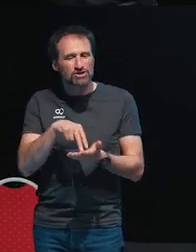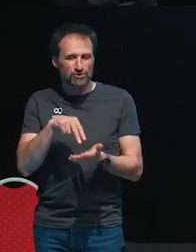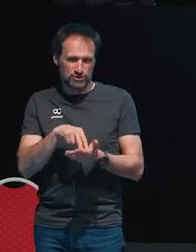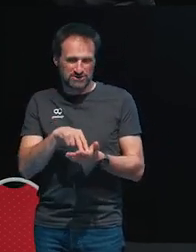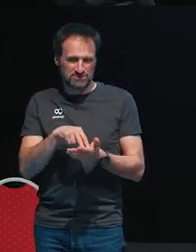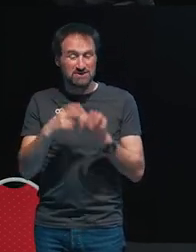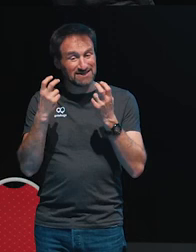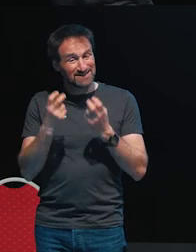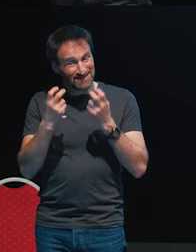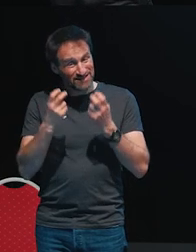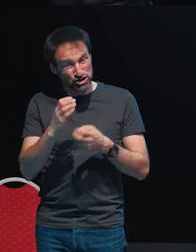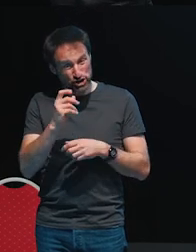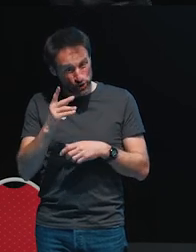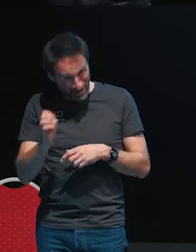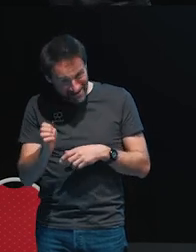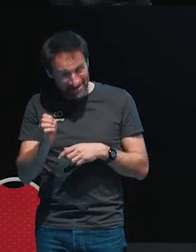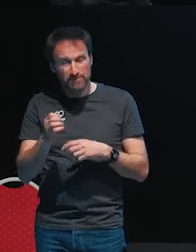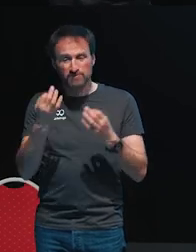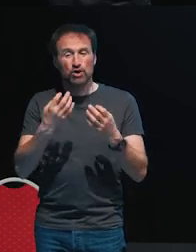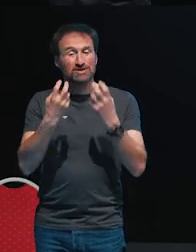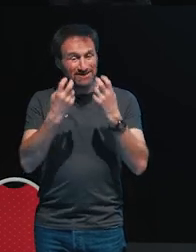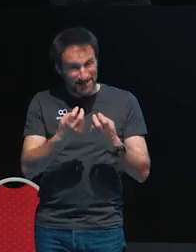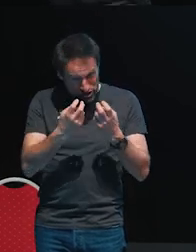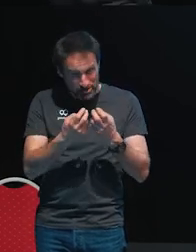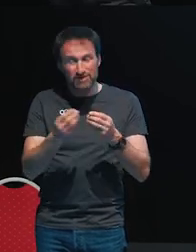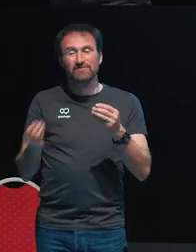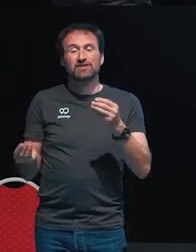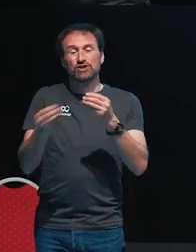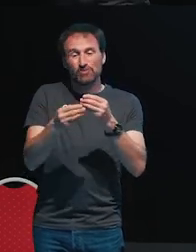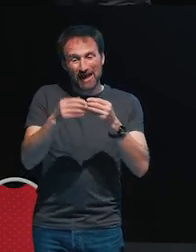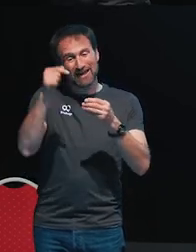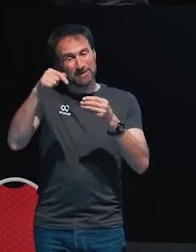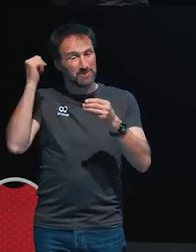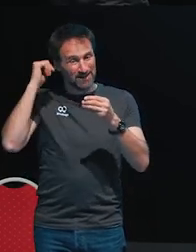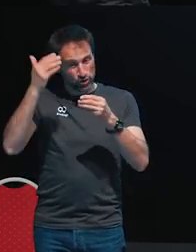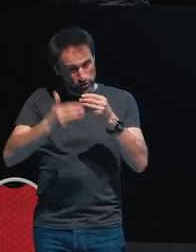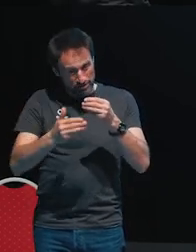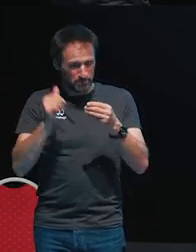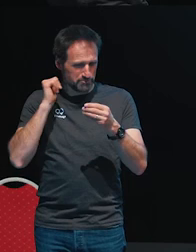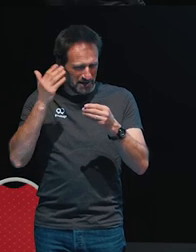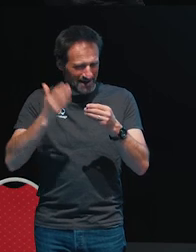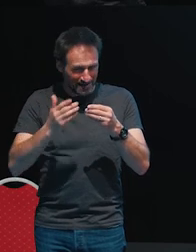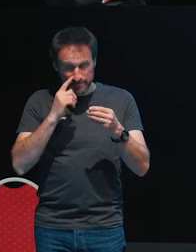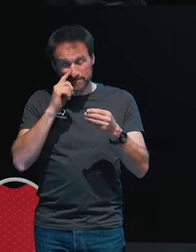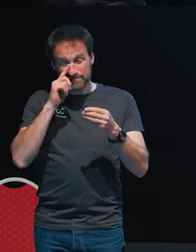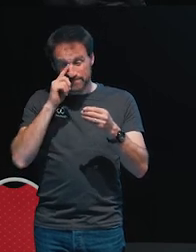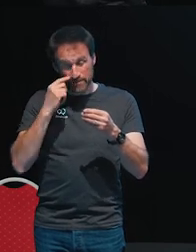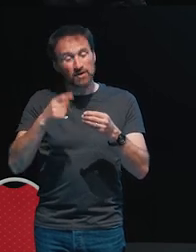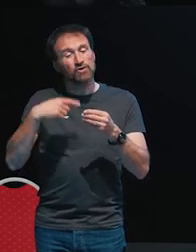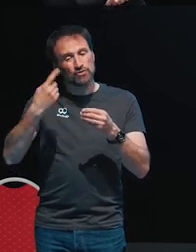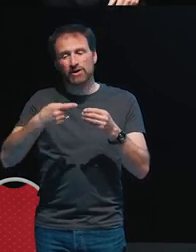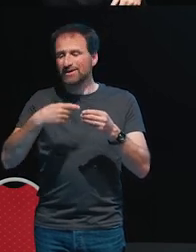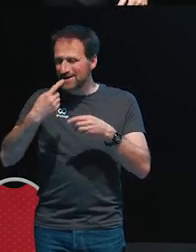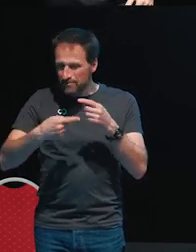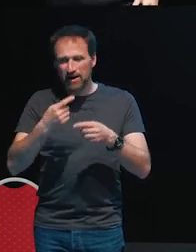they usually contain a session which is stored on the backend in a database, and you have to go and check that session every time you want to use that cookie. So they